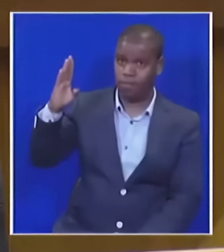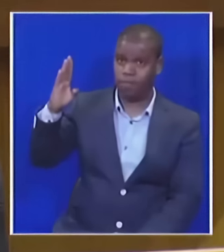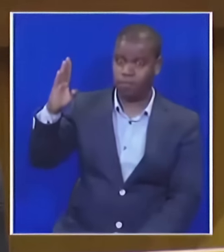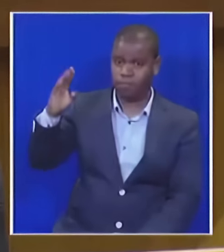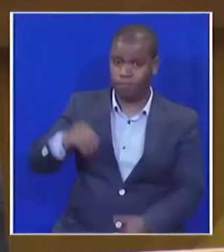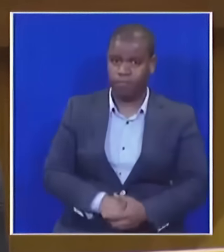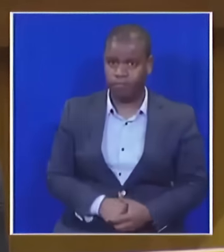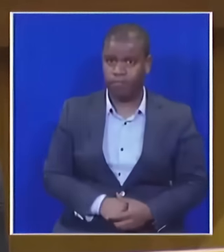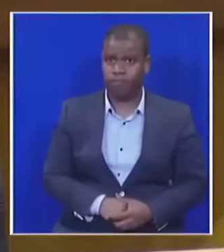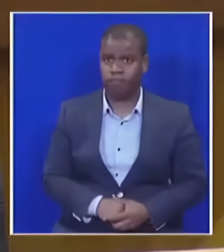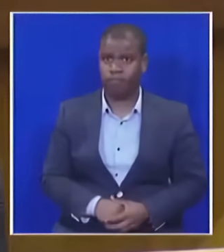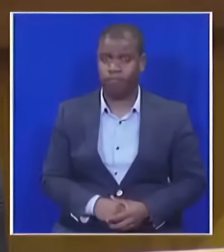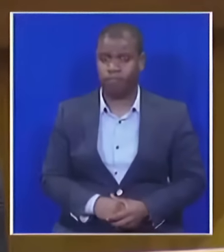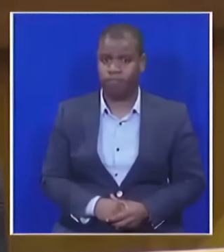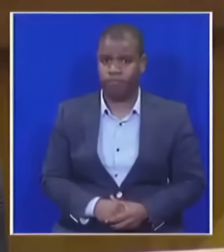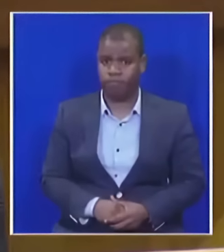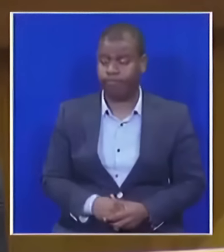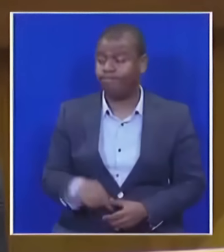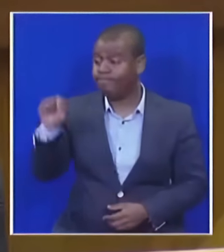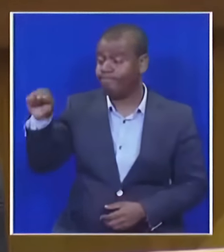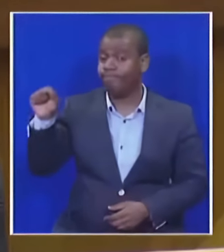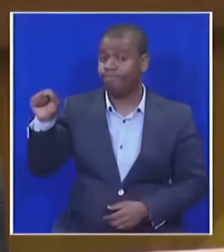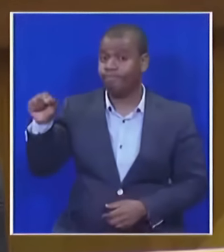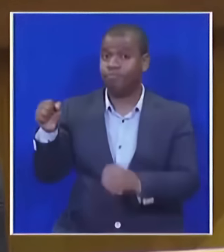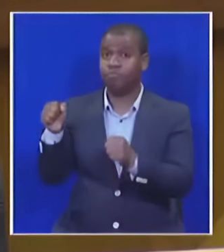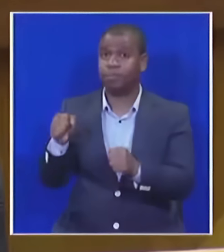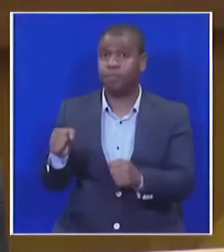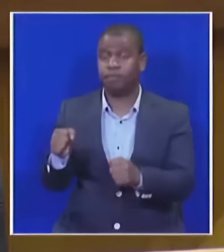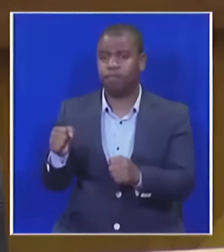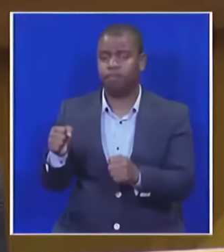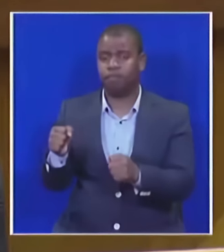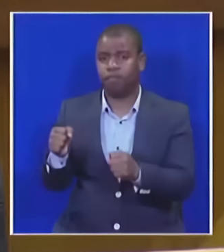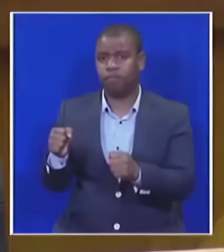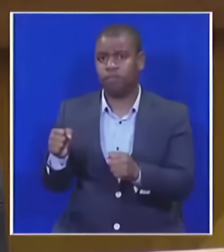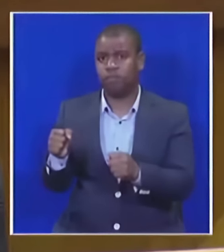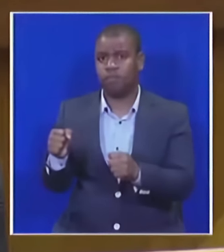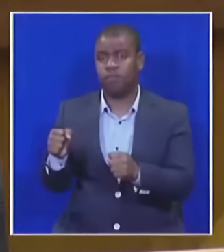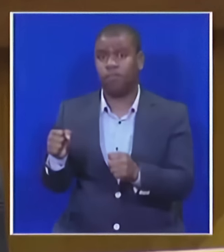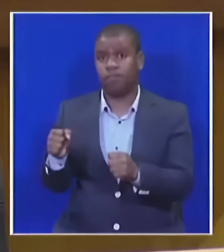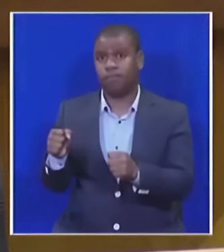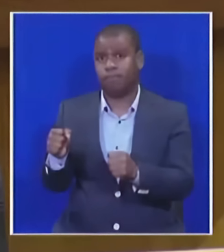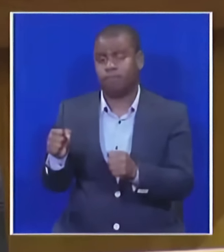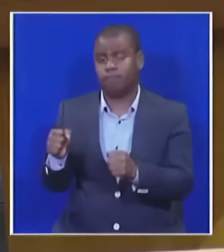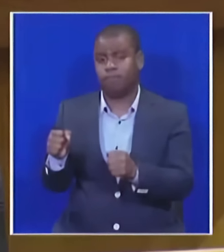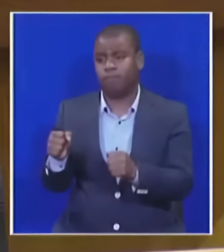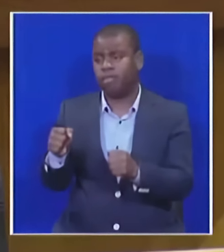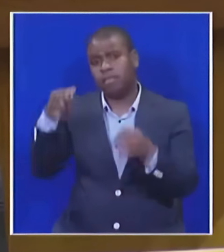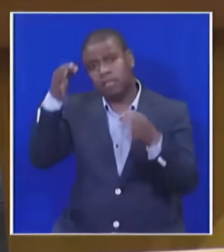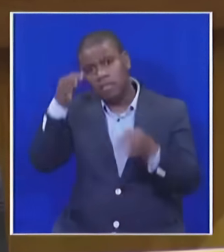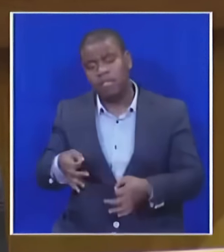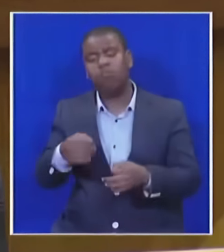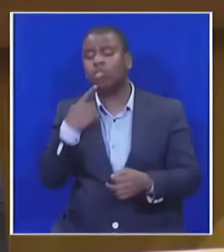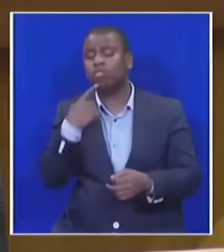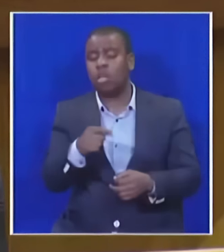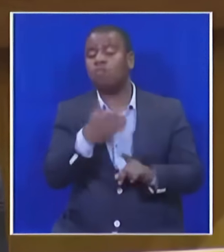Emirates. And Dudu Chairperson, point Myeni of order. Zuma Honorable, single-handedly honorable member, cancelled that decision, saying the